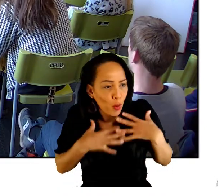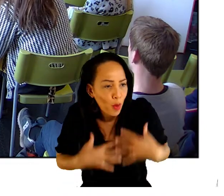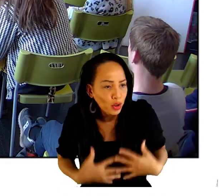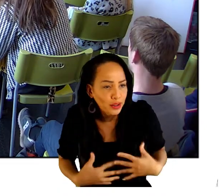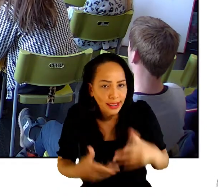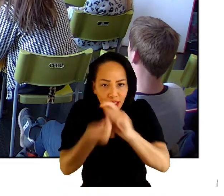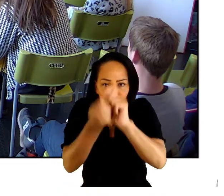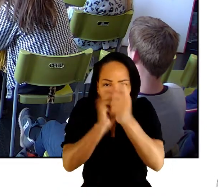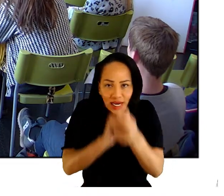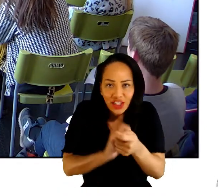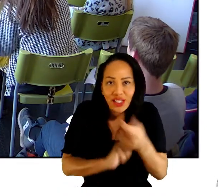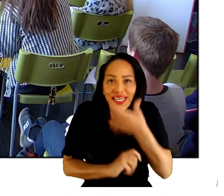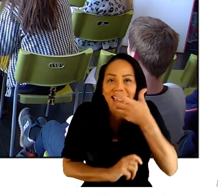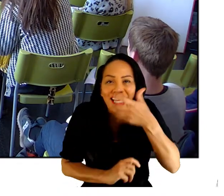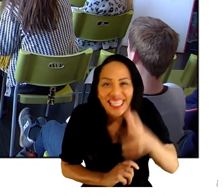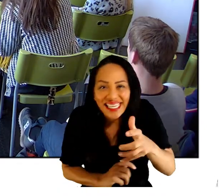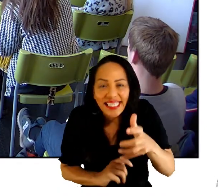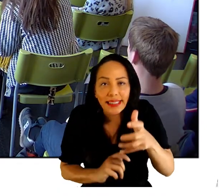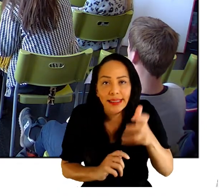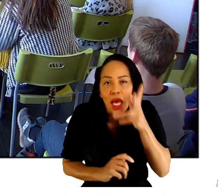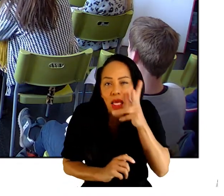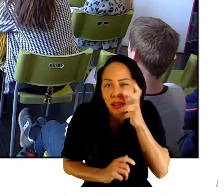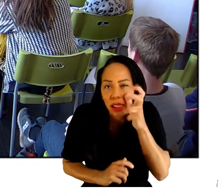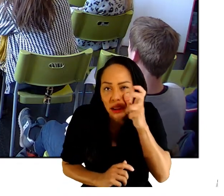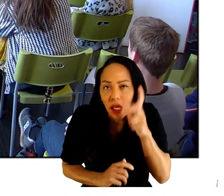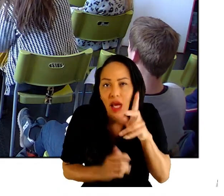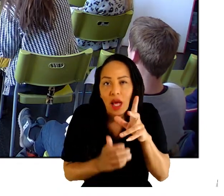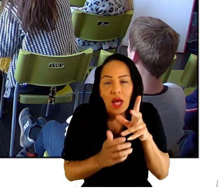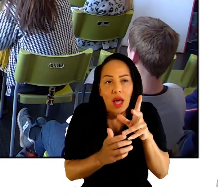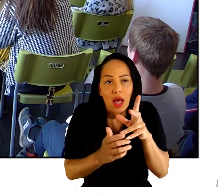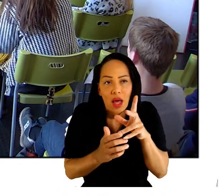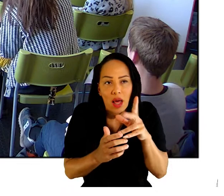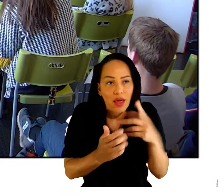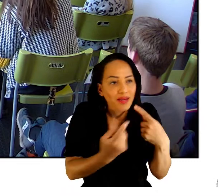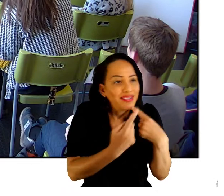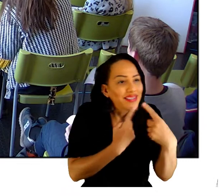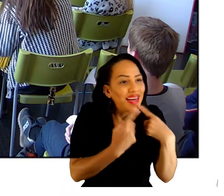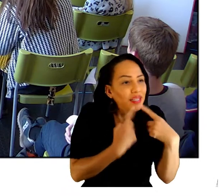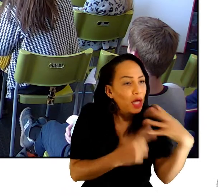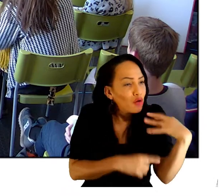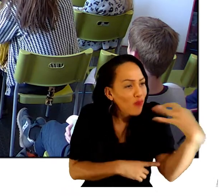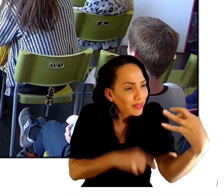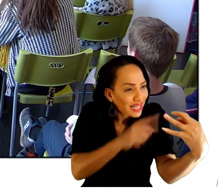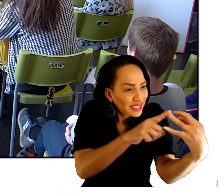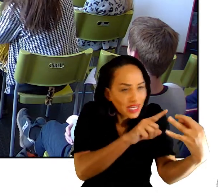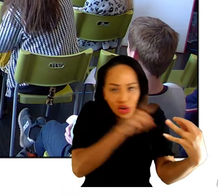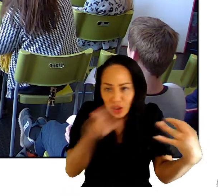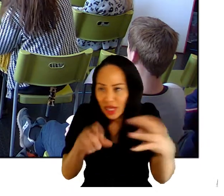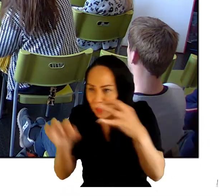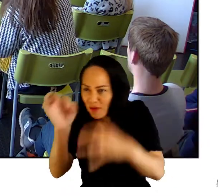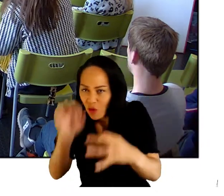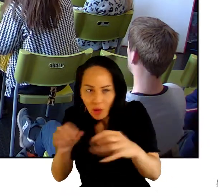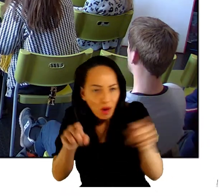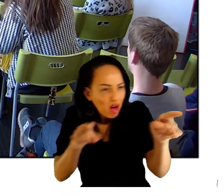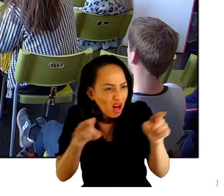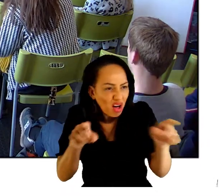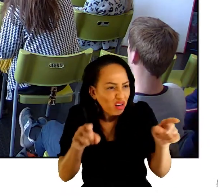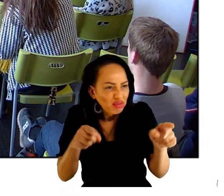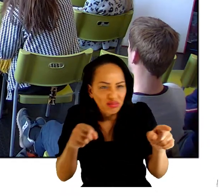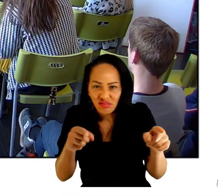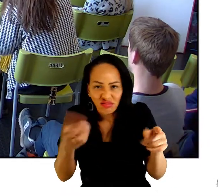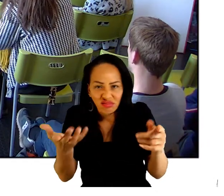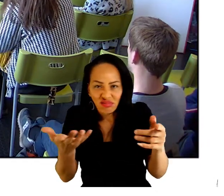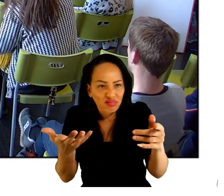everything, the relationship between performer and the data representation is not so interesting, because it's just like, this is this, and it's